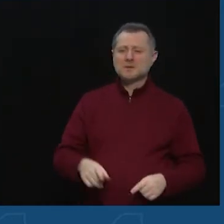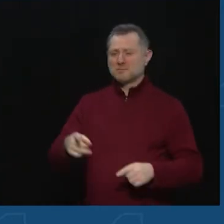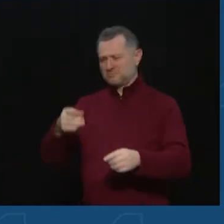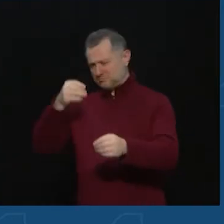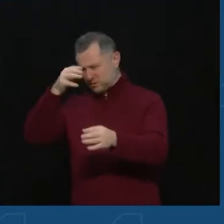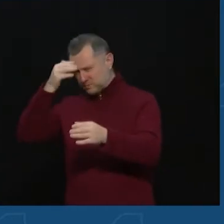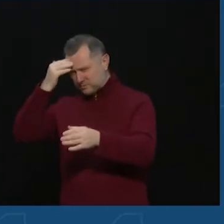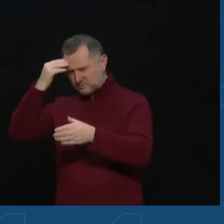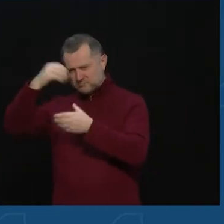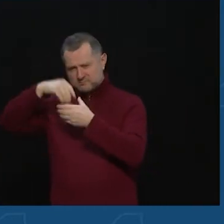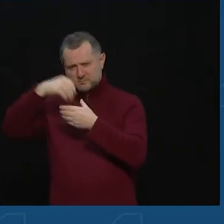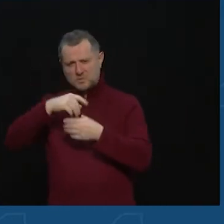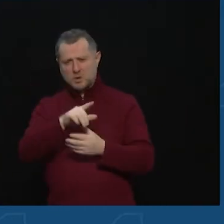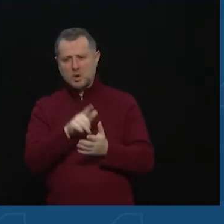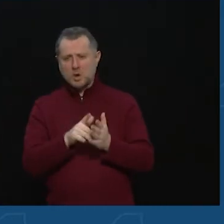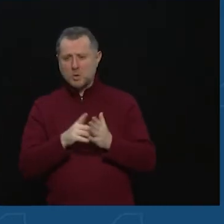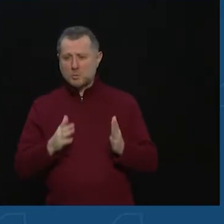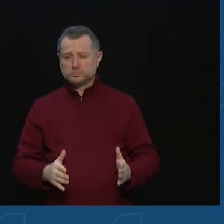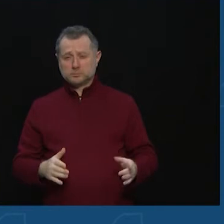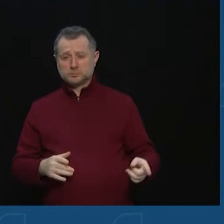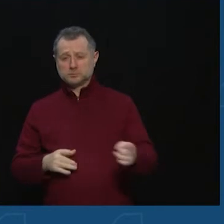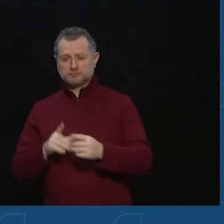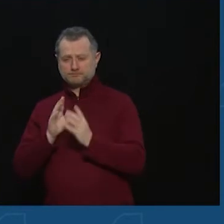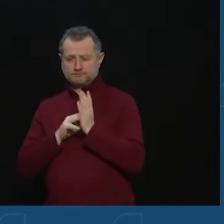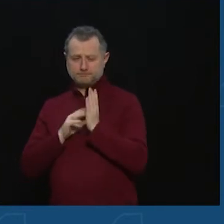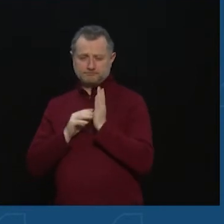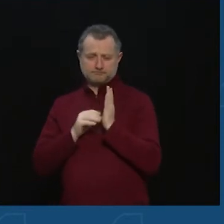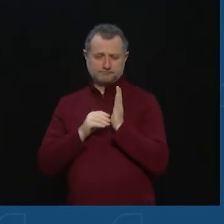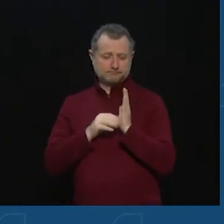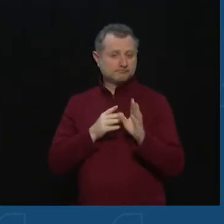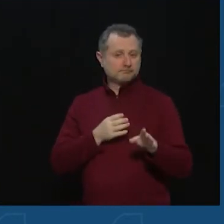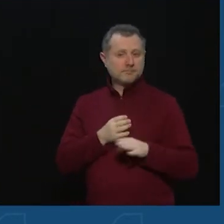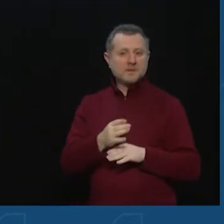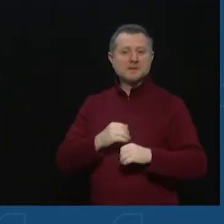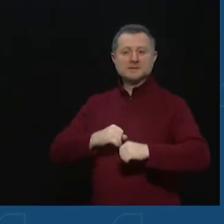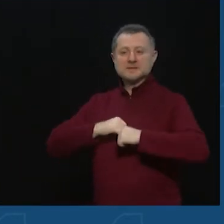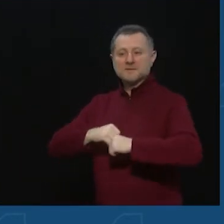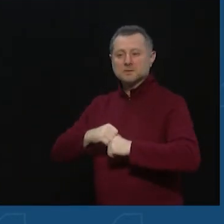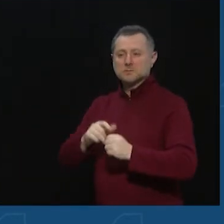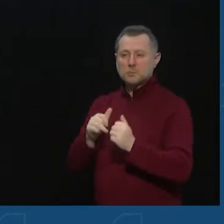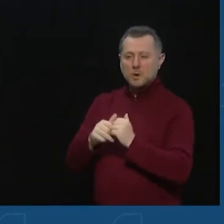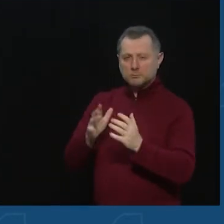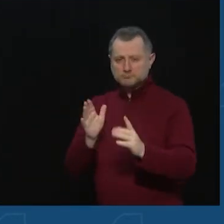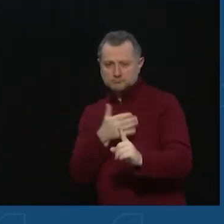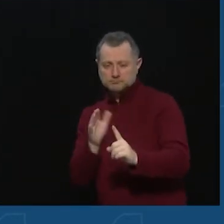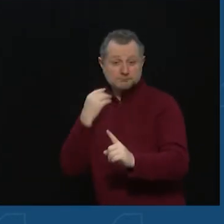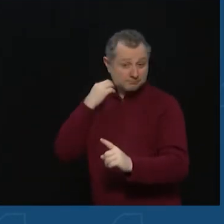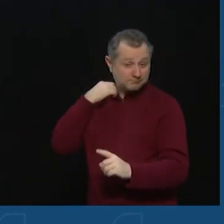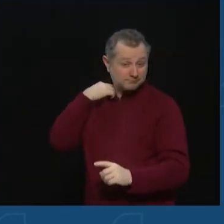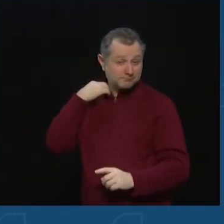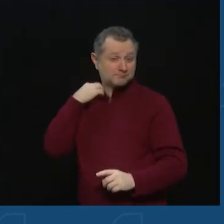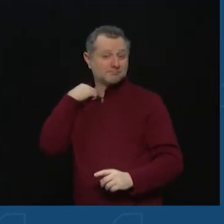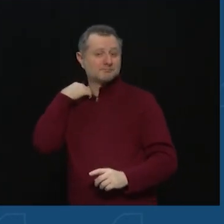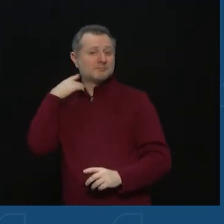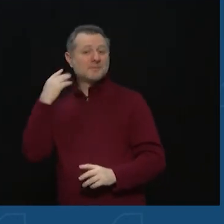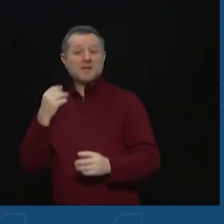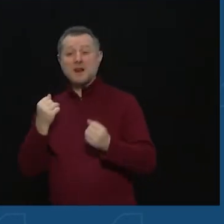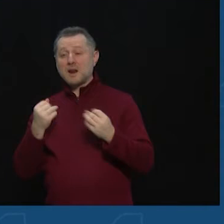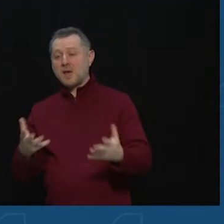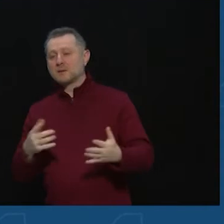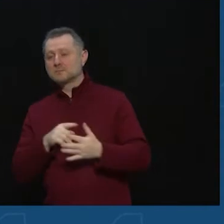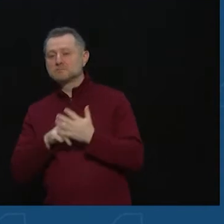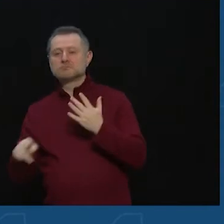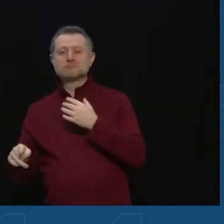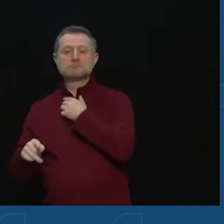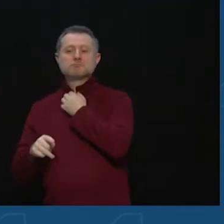learn. And the defensive tactics. You went through a lot. You're a changed person from when you started in the academy. You came from all walks